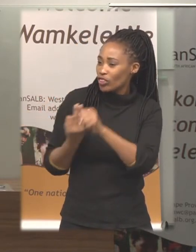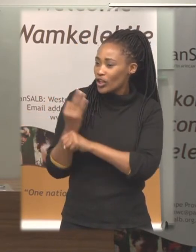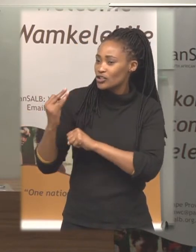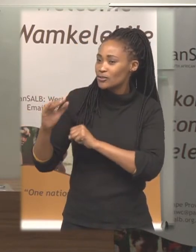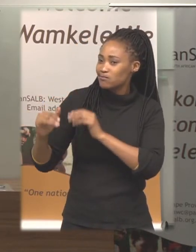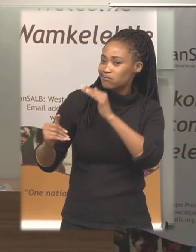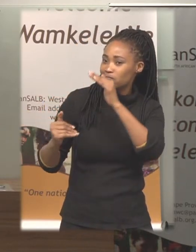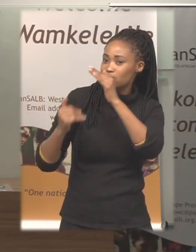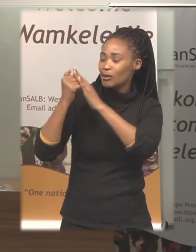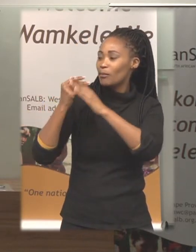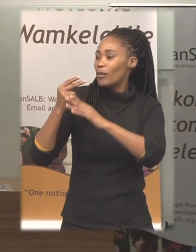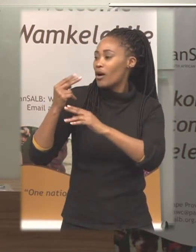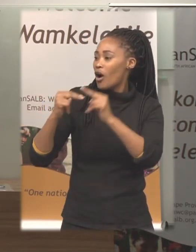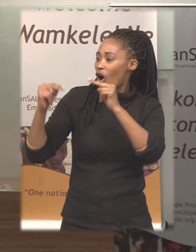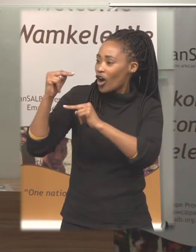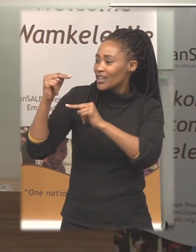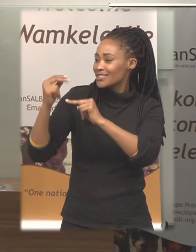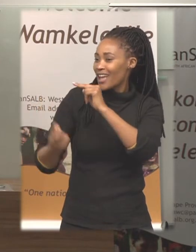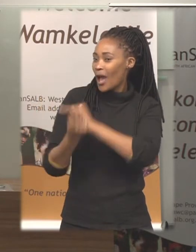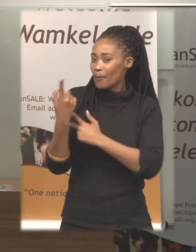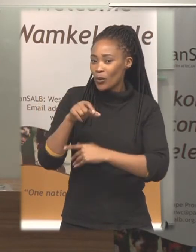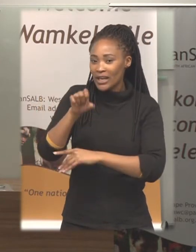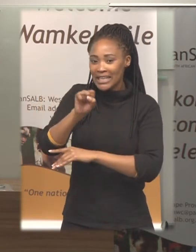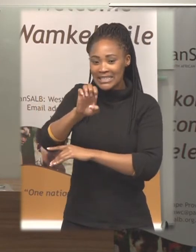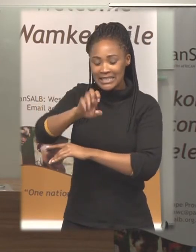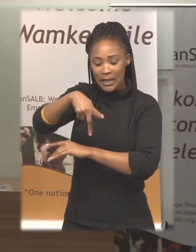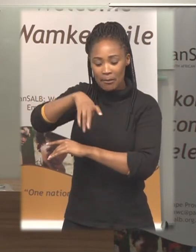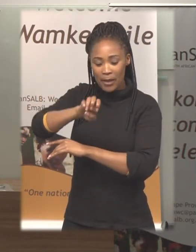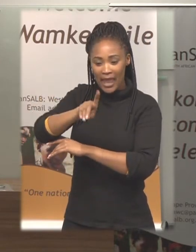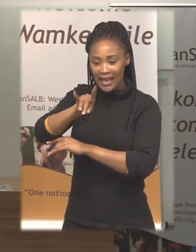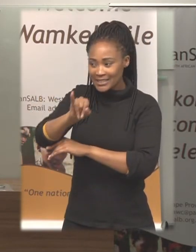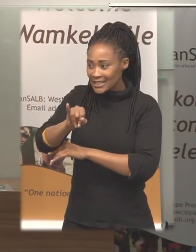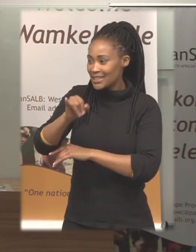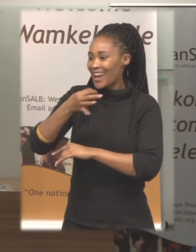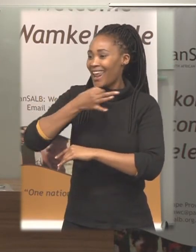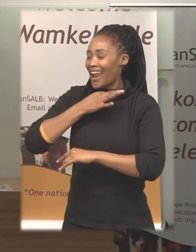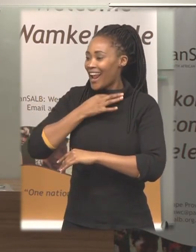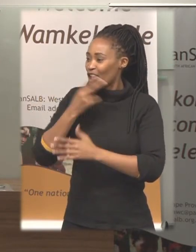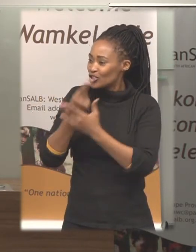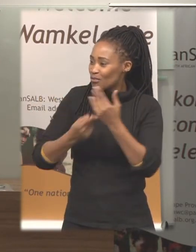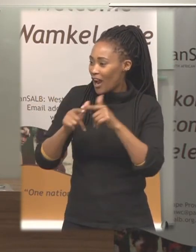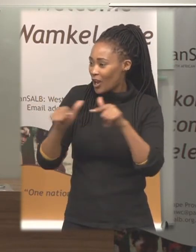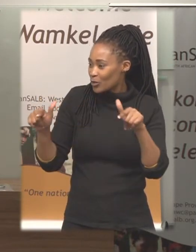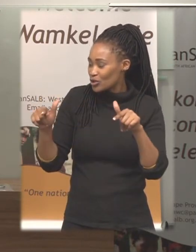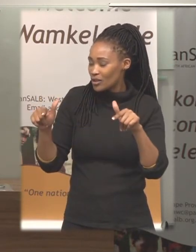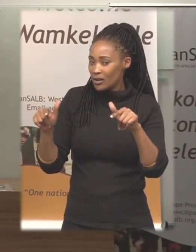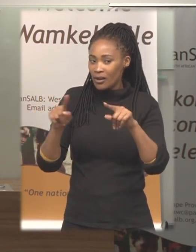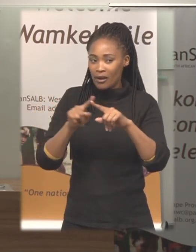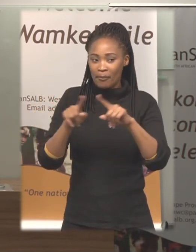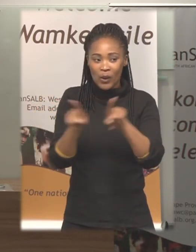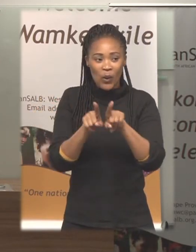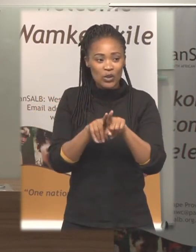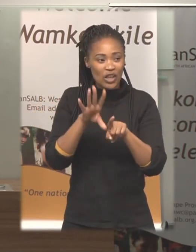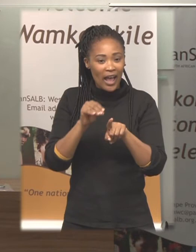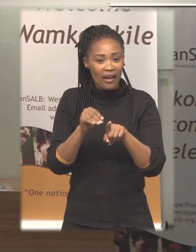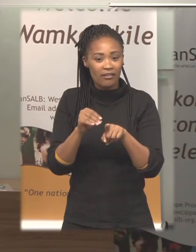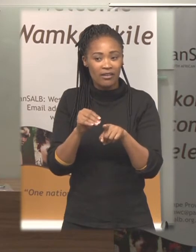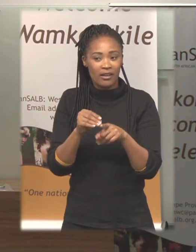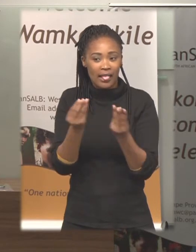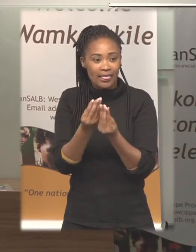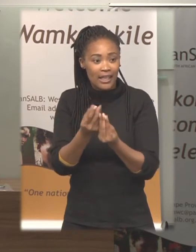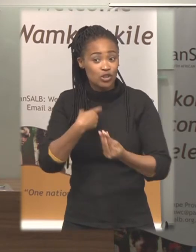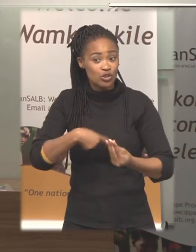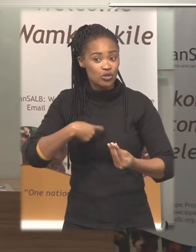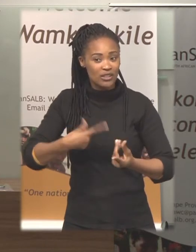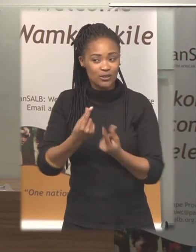is happening in CPUT and English, bilingual. And then there's also the stuff that students are